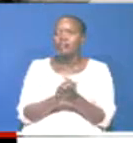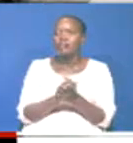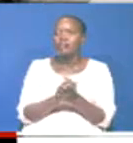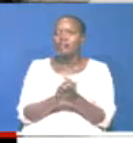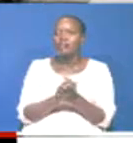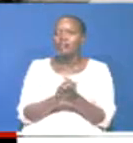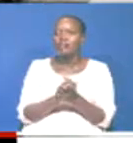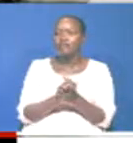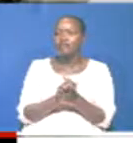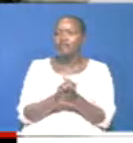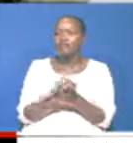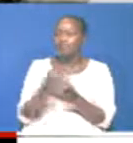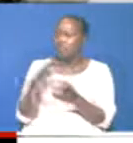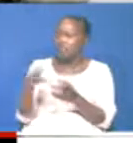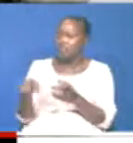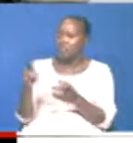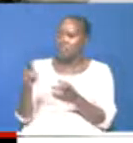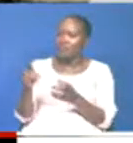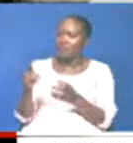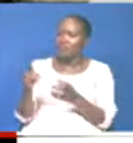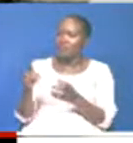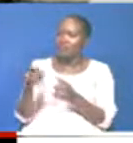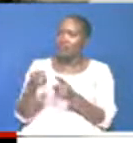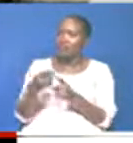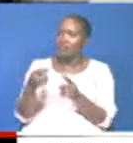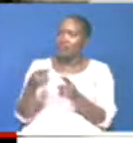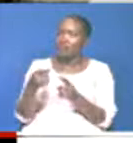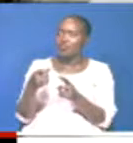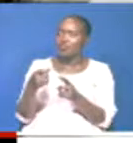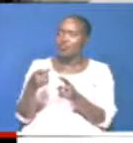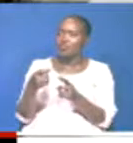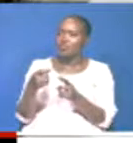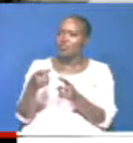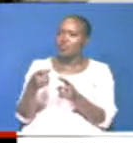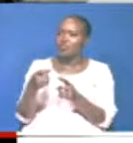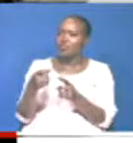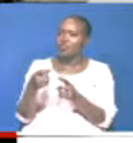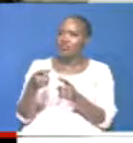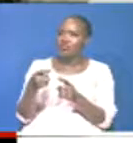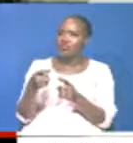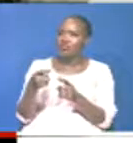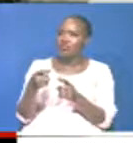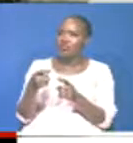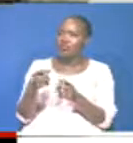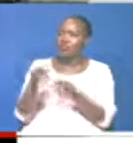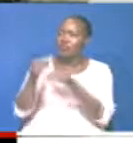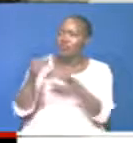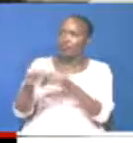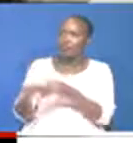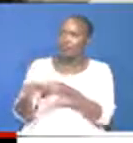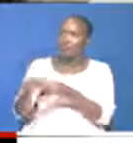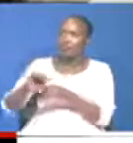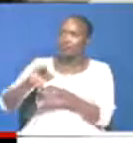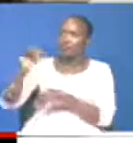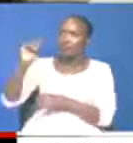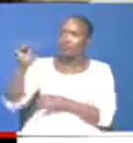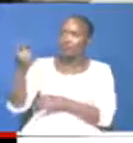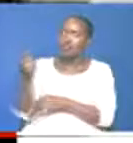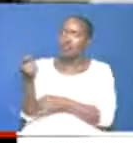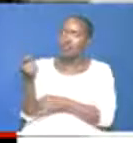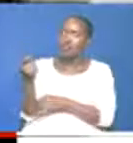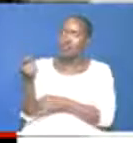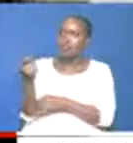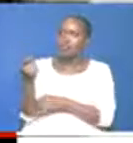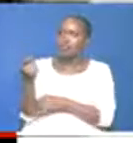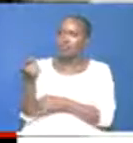young man. He had come from some place in the slopes of Mount Kenya called Kibuti. Mm-hmm. So I was kind of like